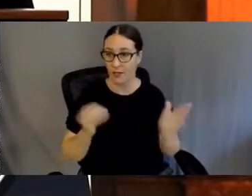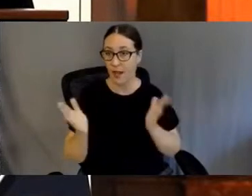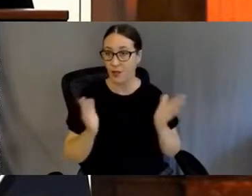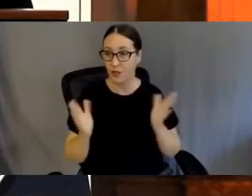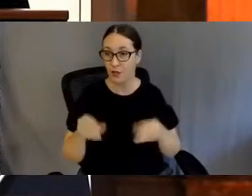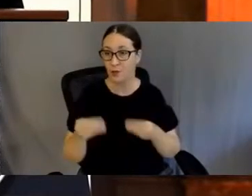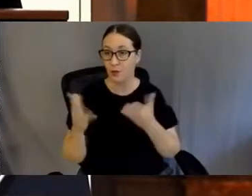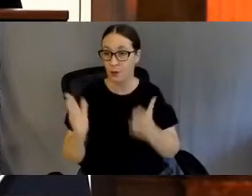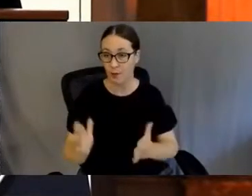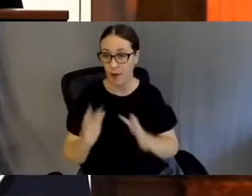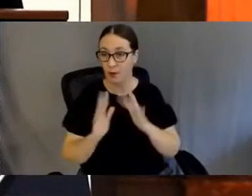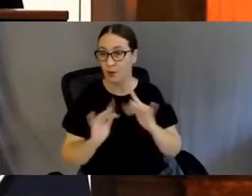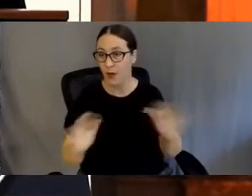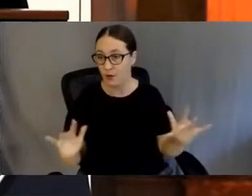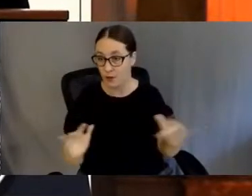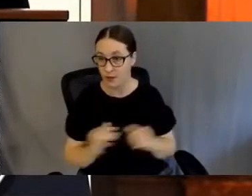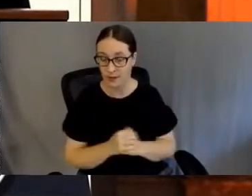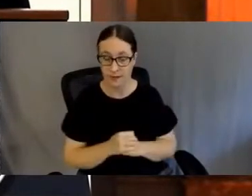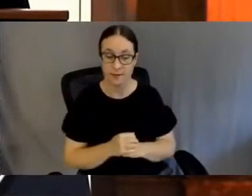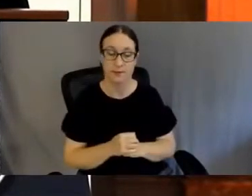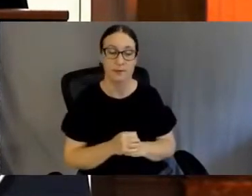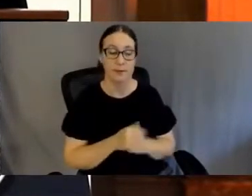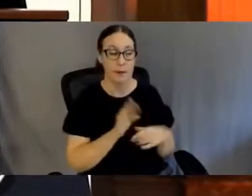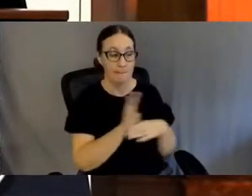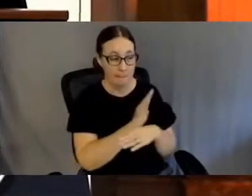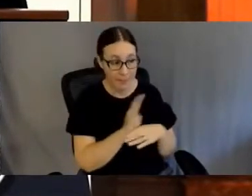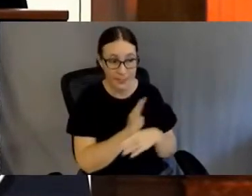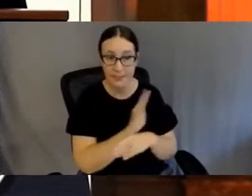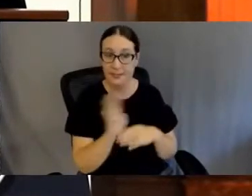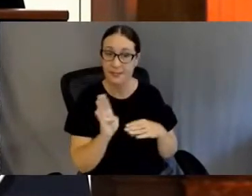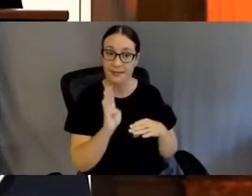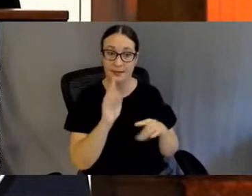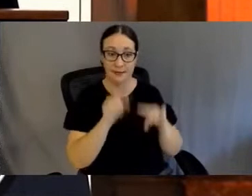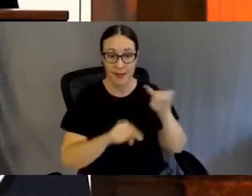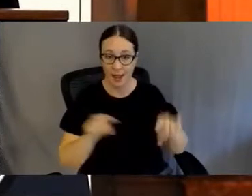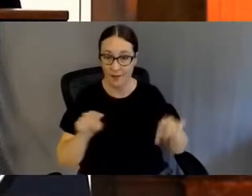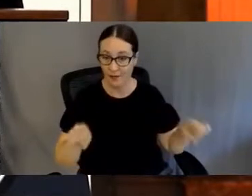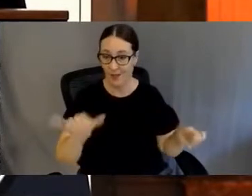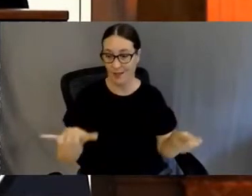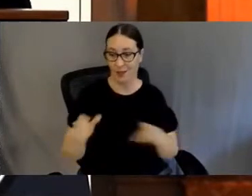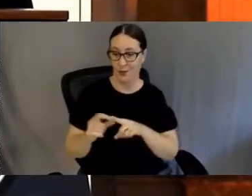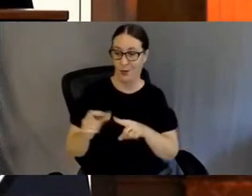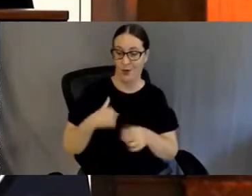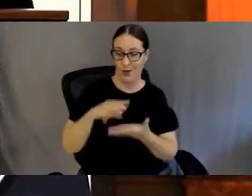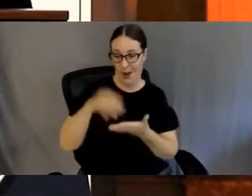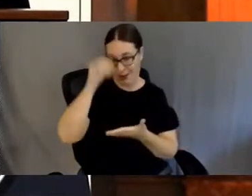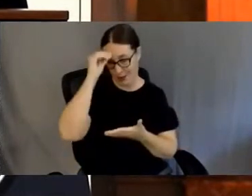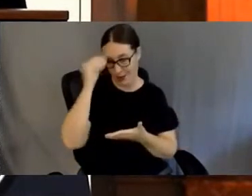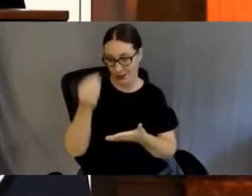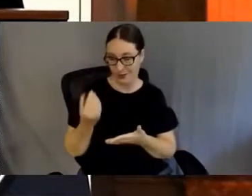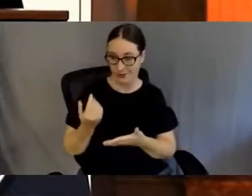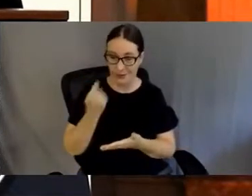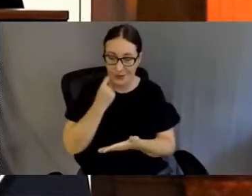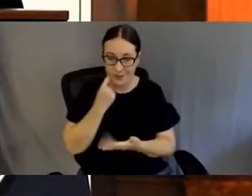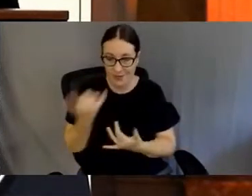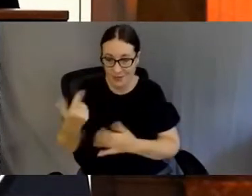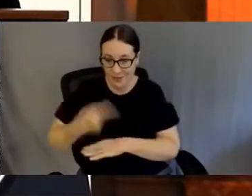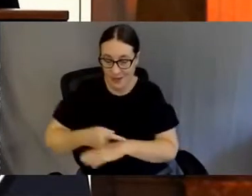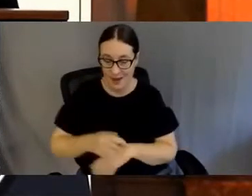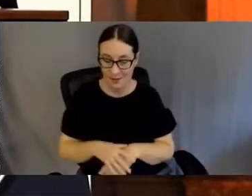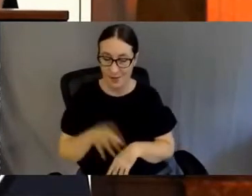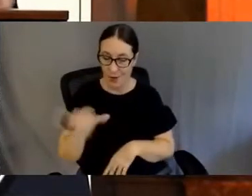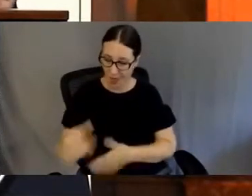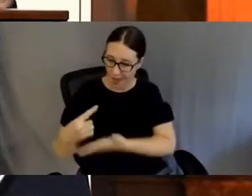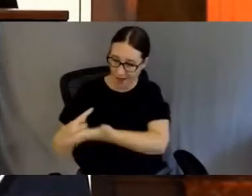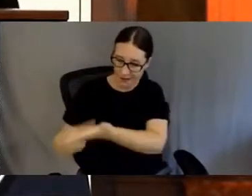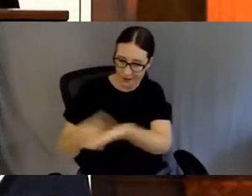provider diversity, and business diversity, which was a term that I learned earlier today. So those conversations were had, and